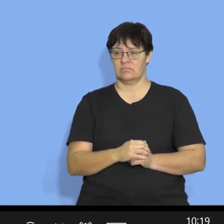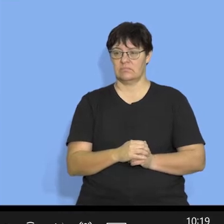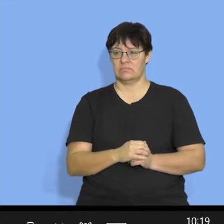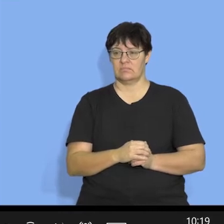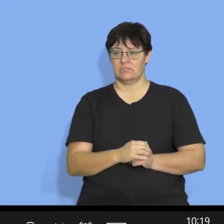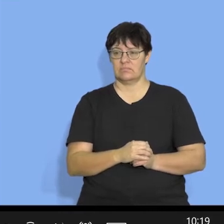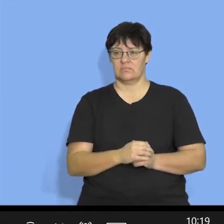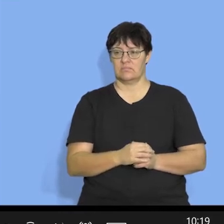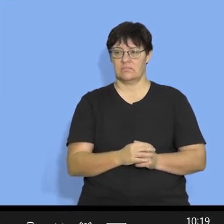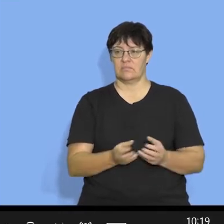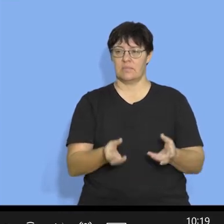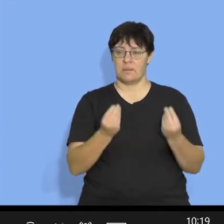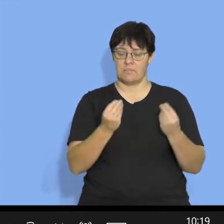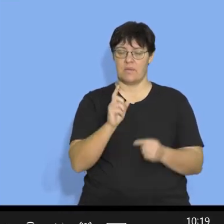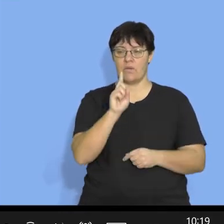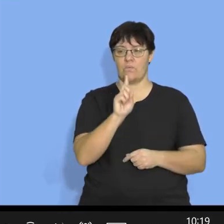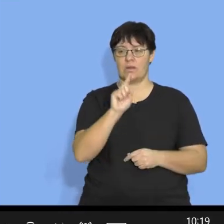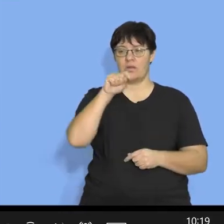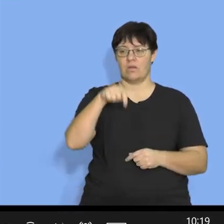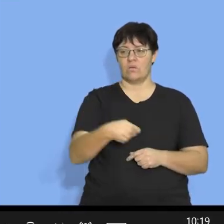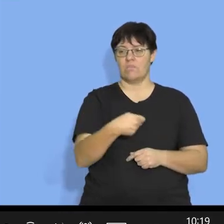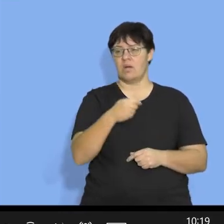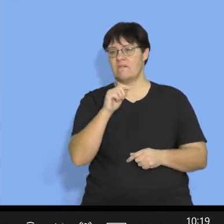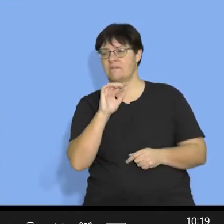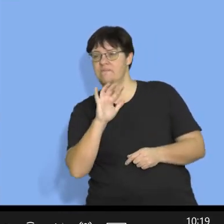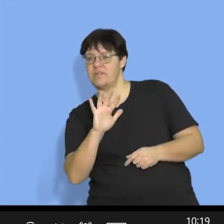2,870. Has to be a decimal, so